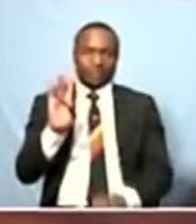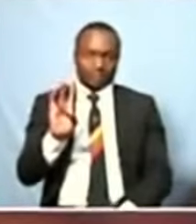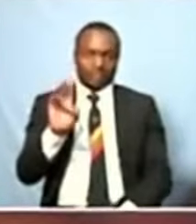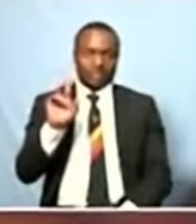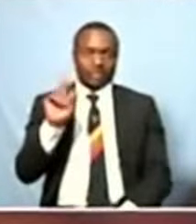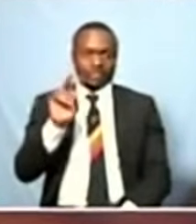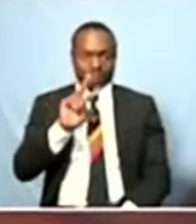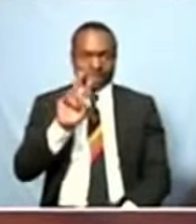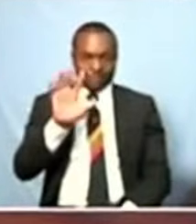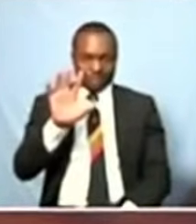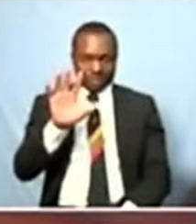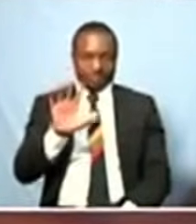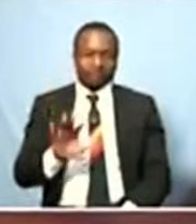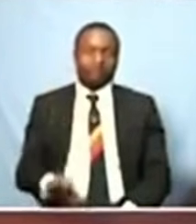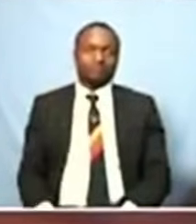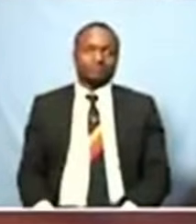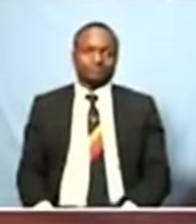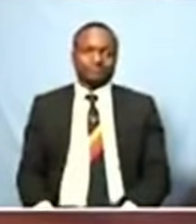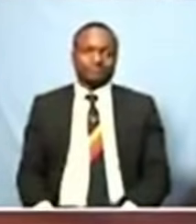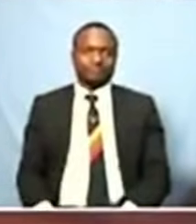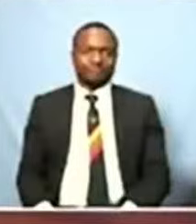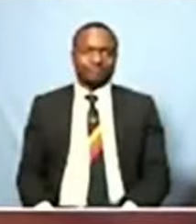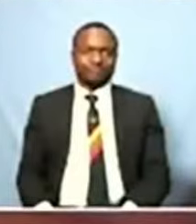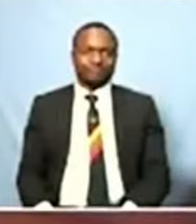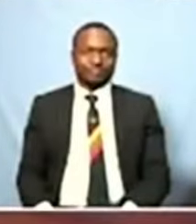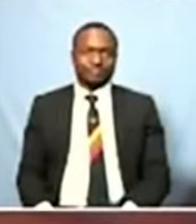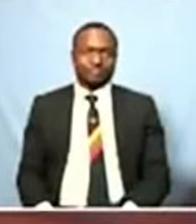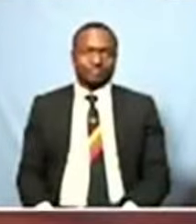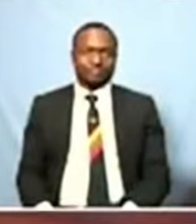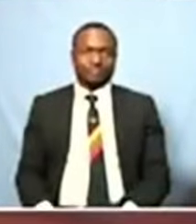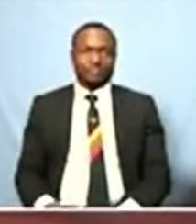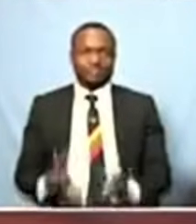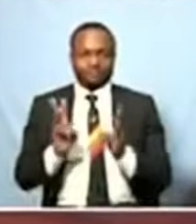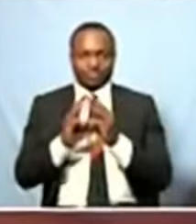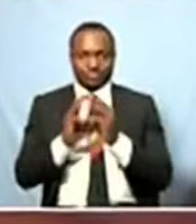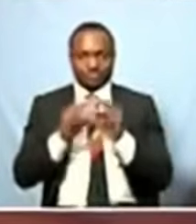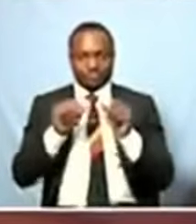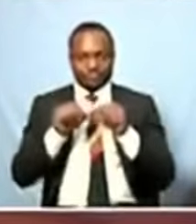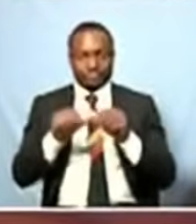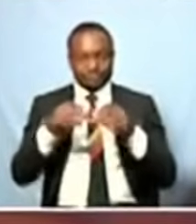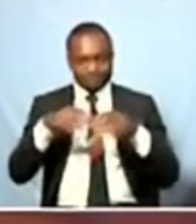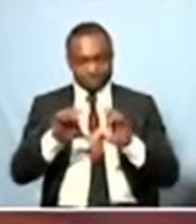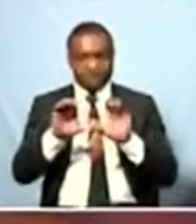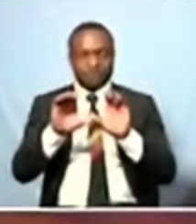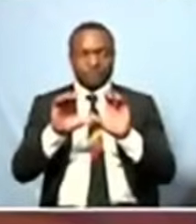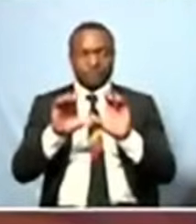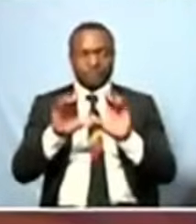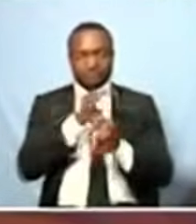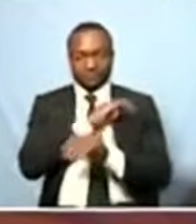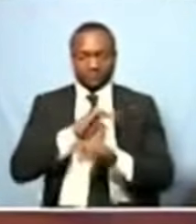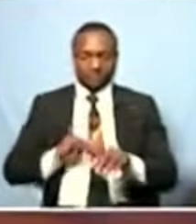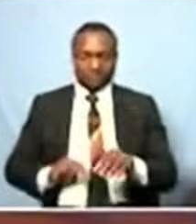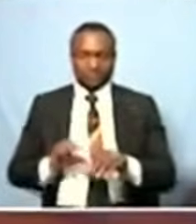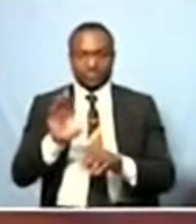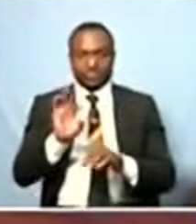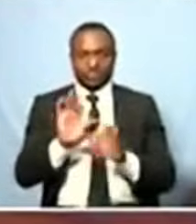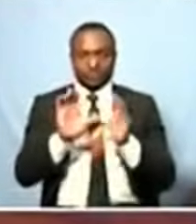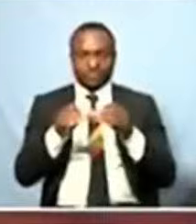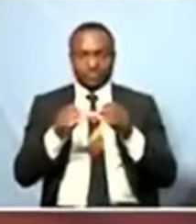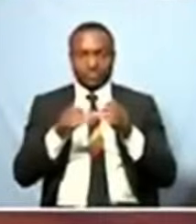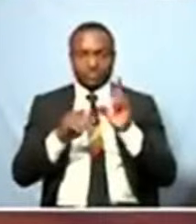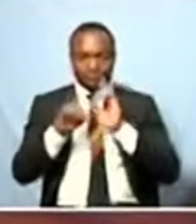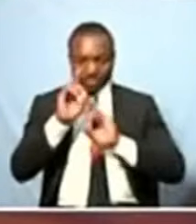of 2025. So the meeting still continues as the members of the Select Committee